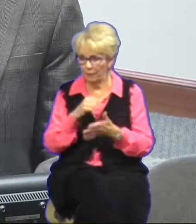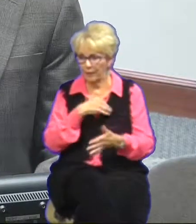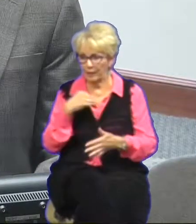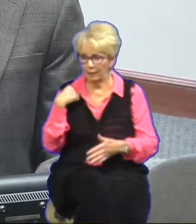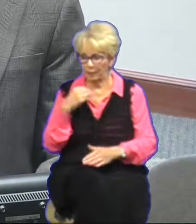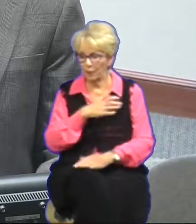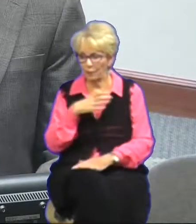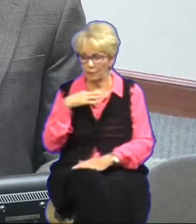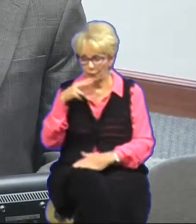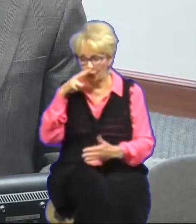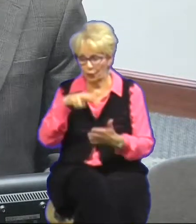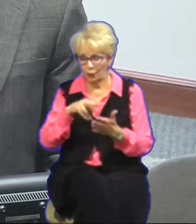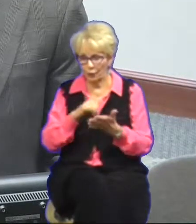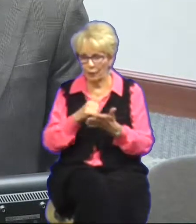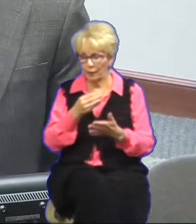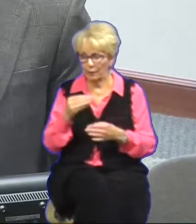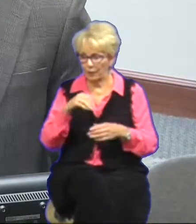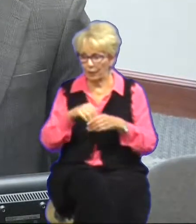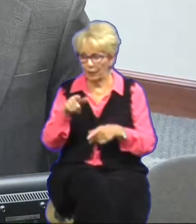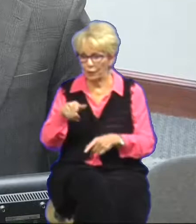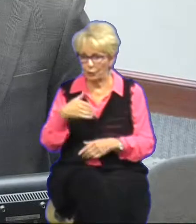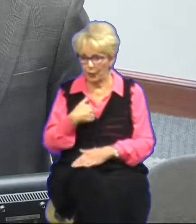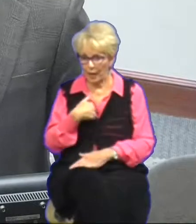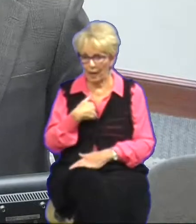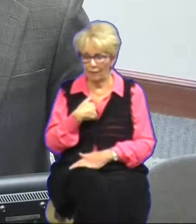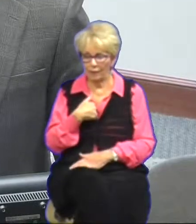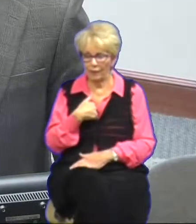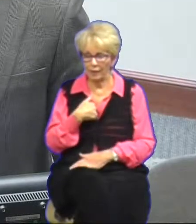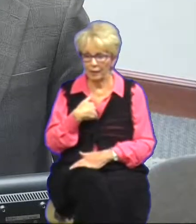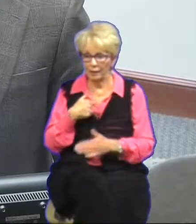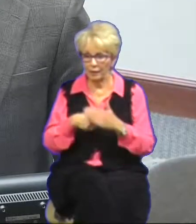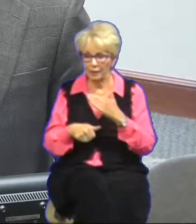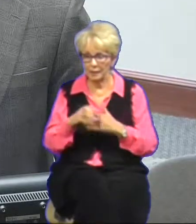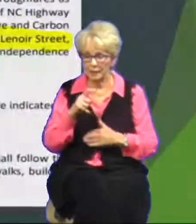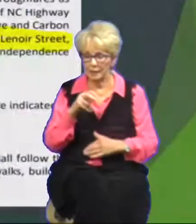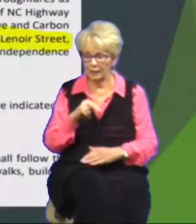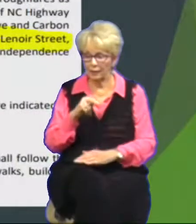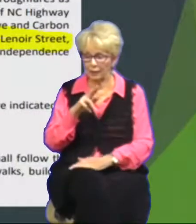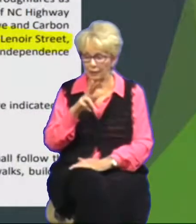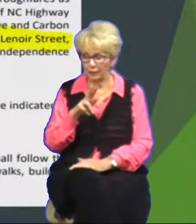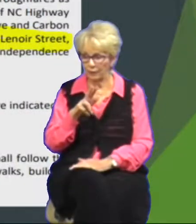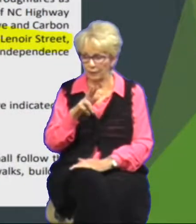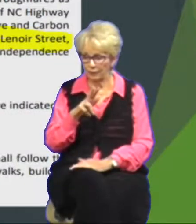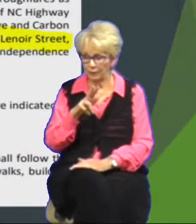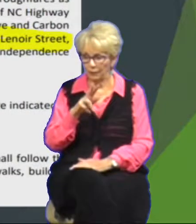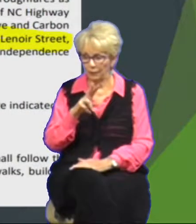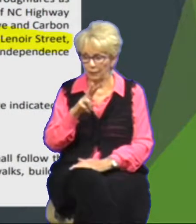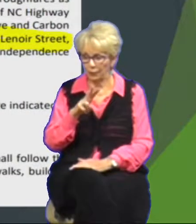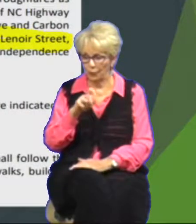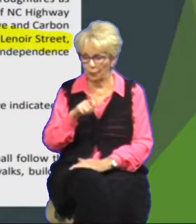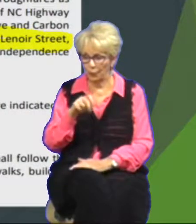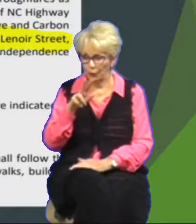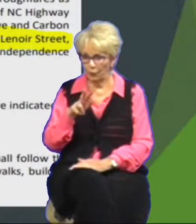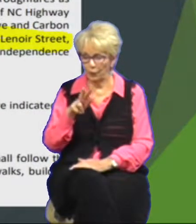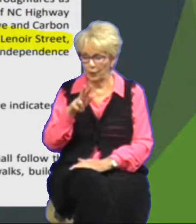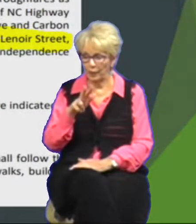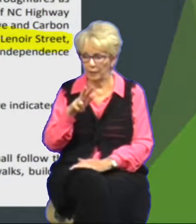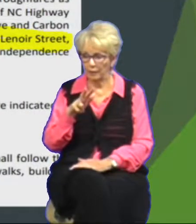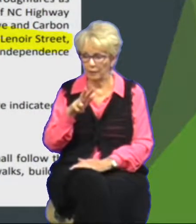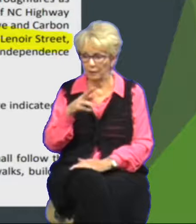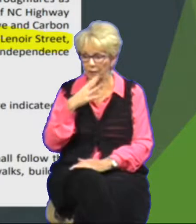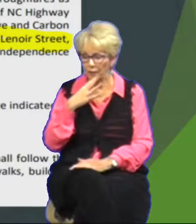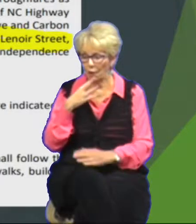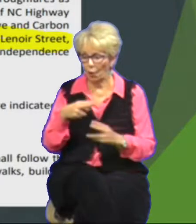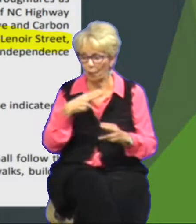council, if you will look at the material that you have under section 3.2.3, which